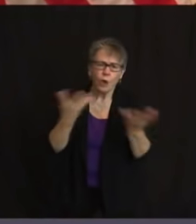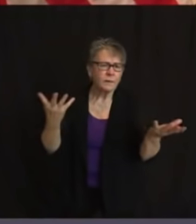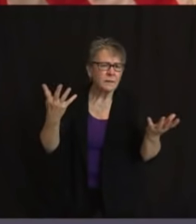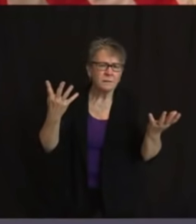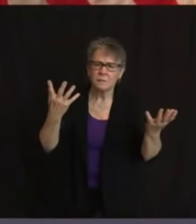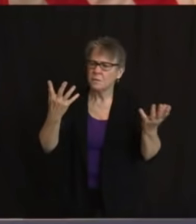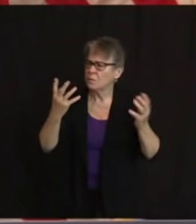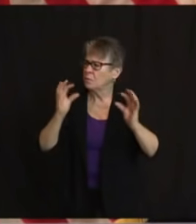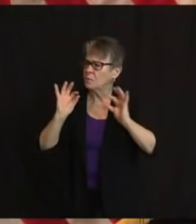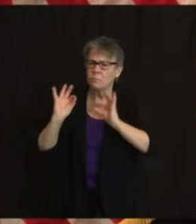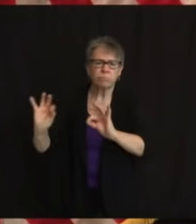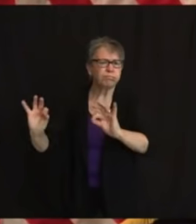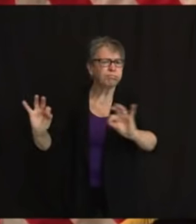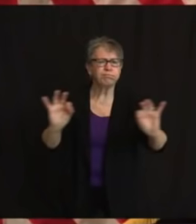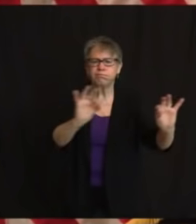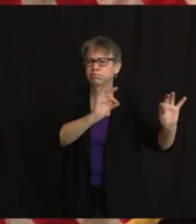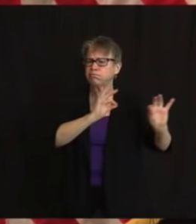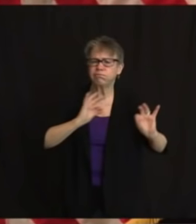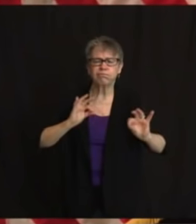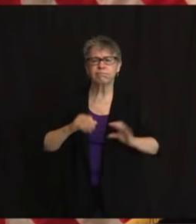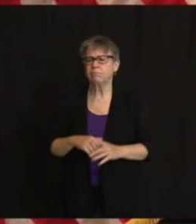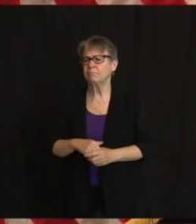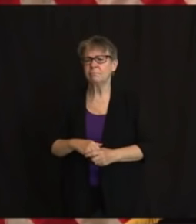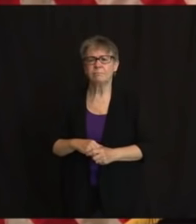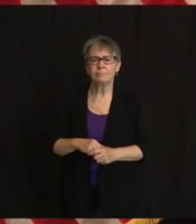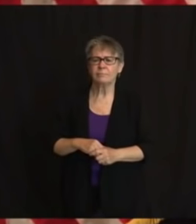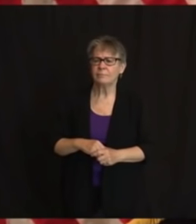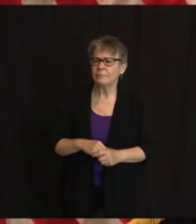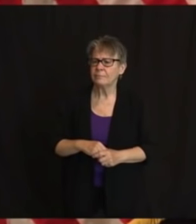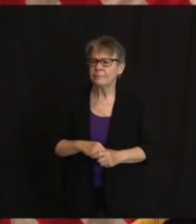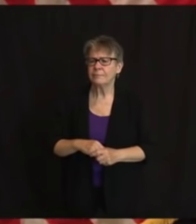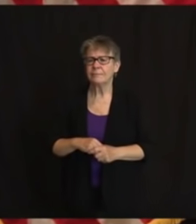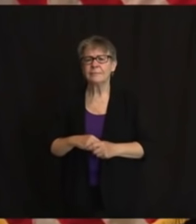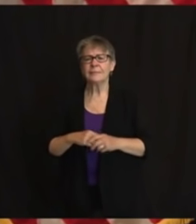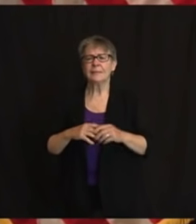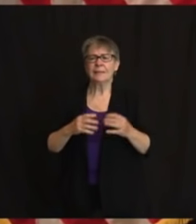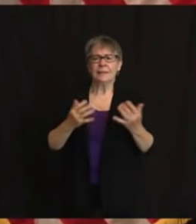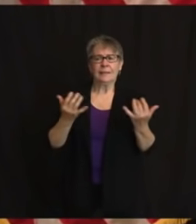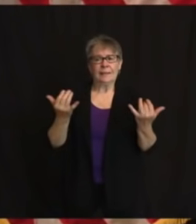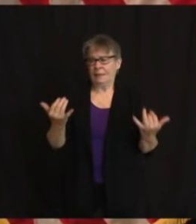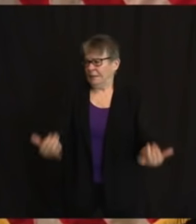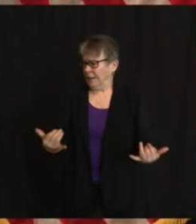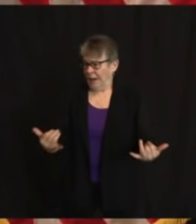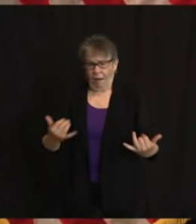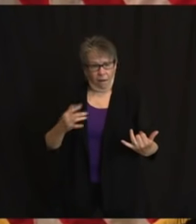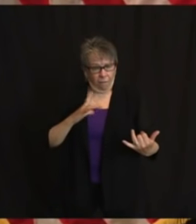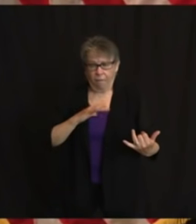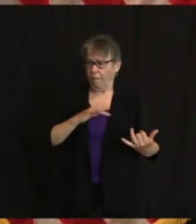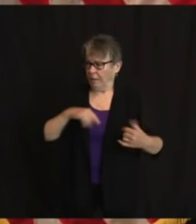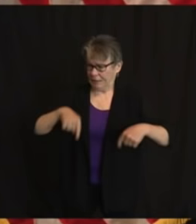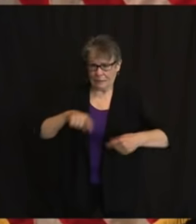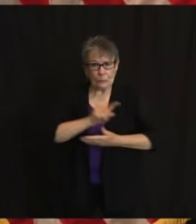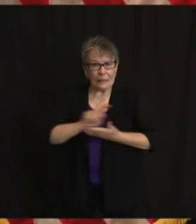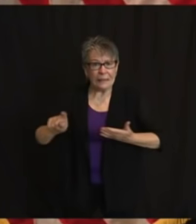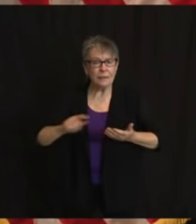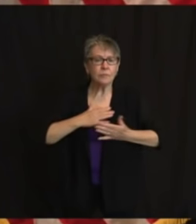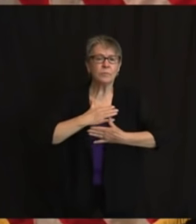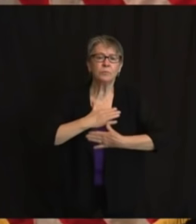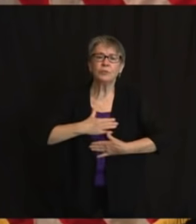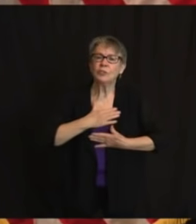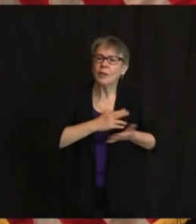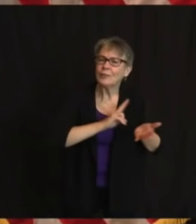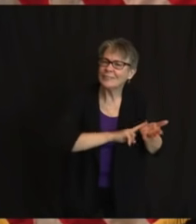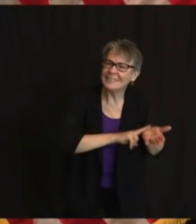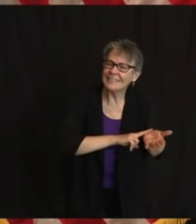Pat, thank you. And again, deep appreciation to everybody out there who really did the right thing. And I saw it with my own eyes, and all of